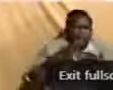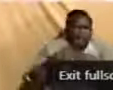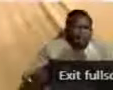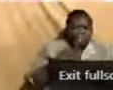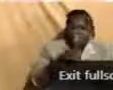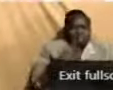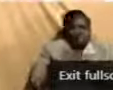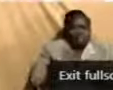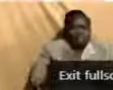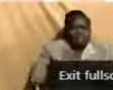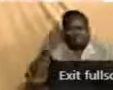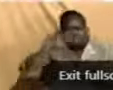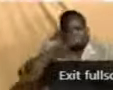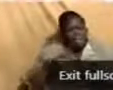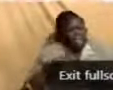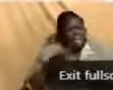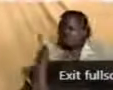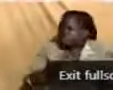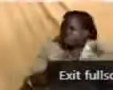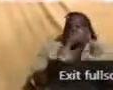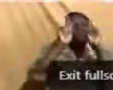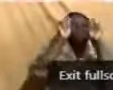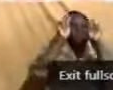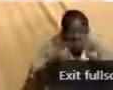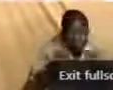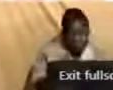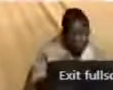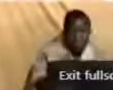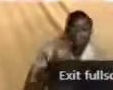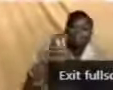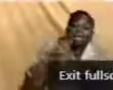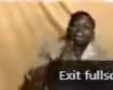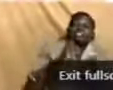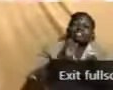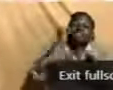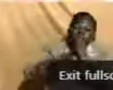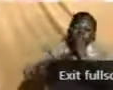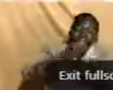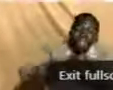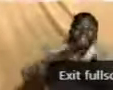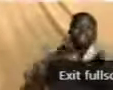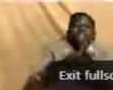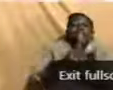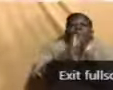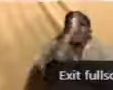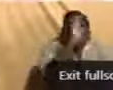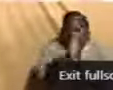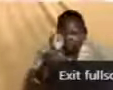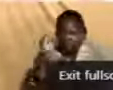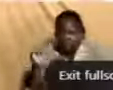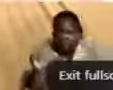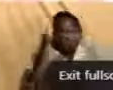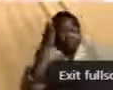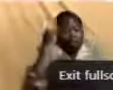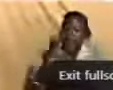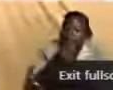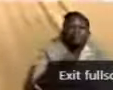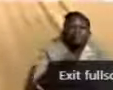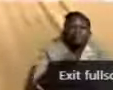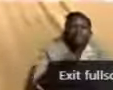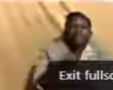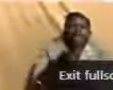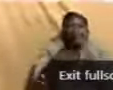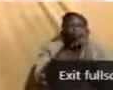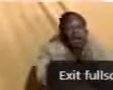to mount my re-election. No. He fights for that as an individual. Likewise in this particular case. So